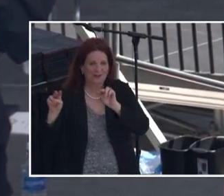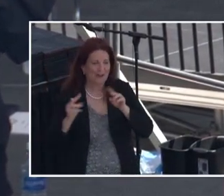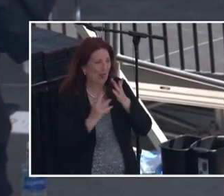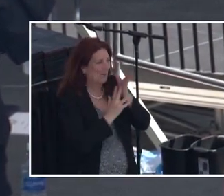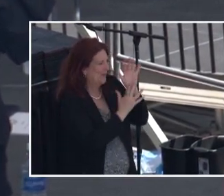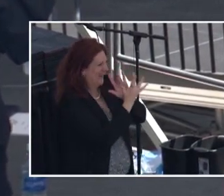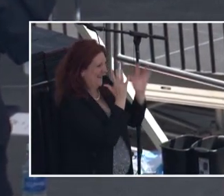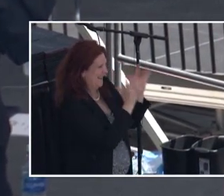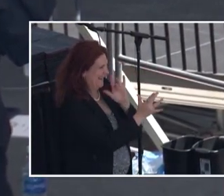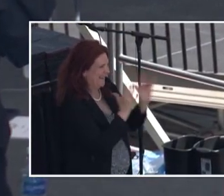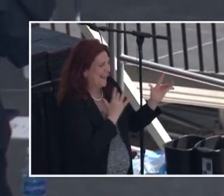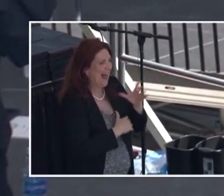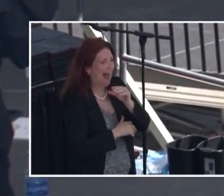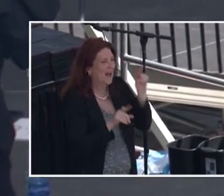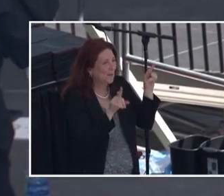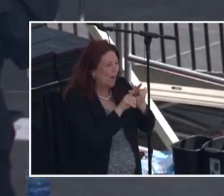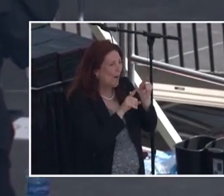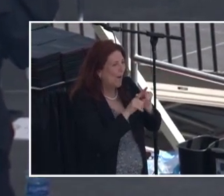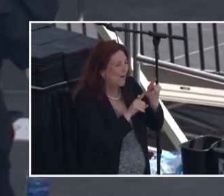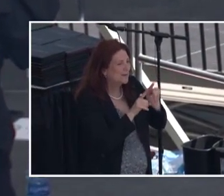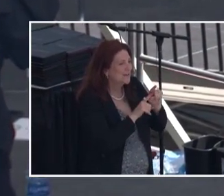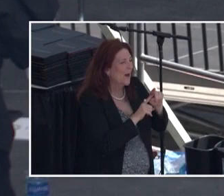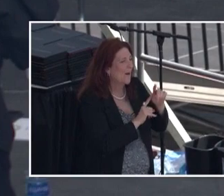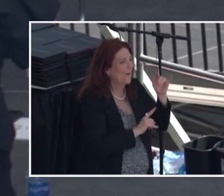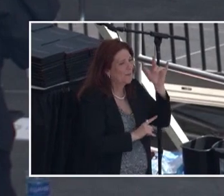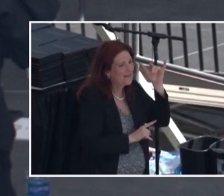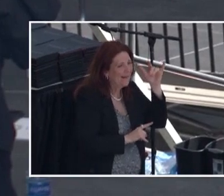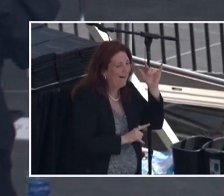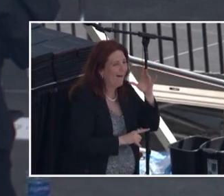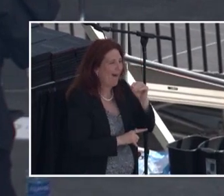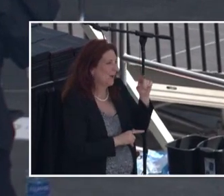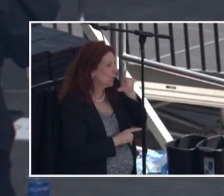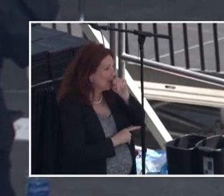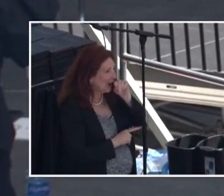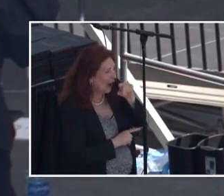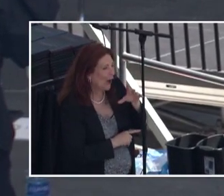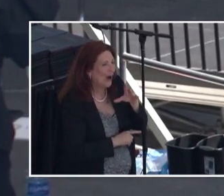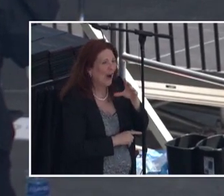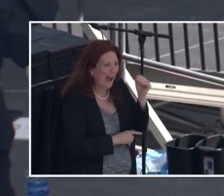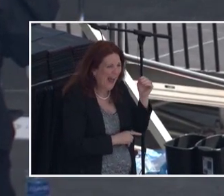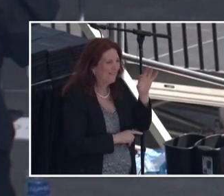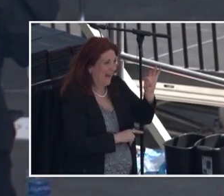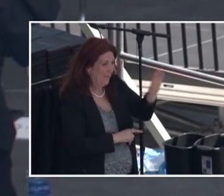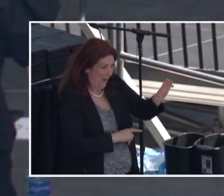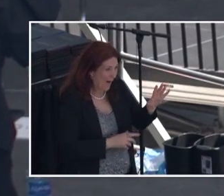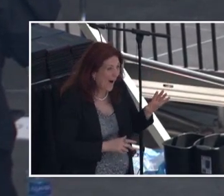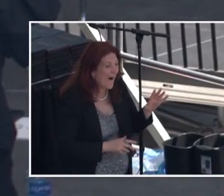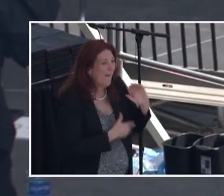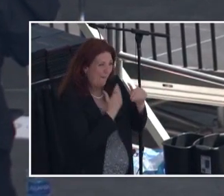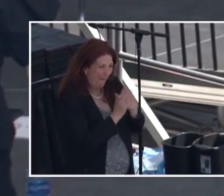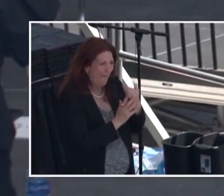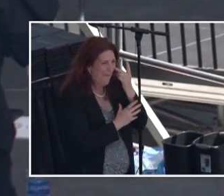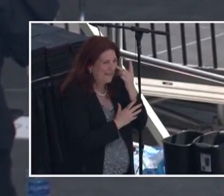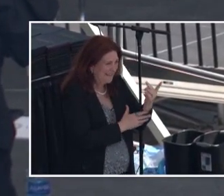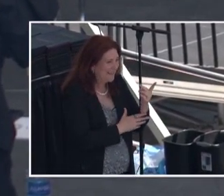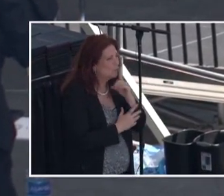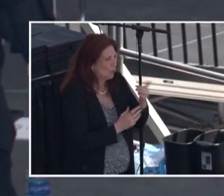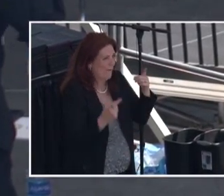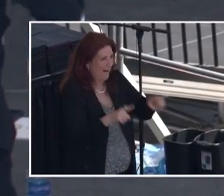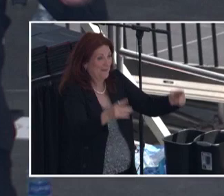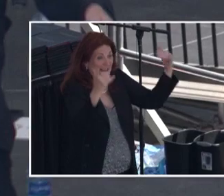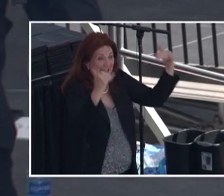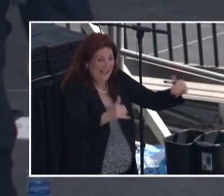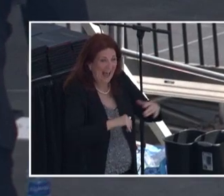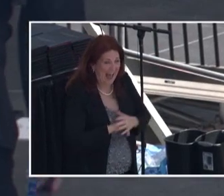on social media. This is an exciting time for Bergen, as we're only a few